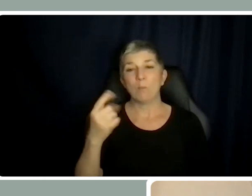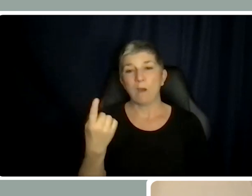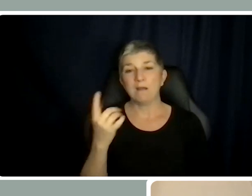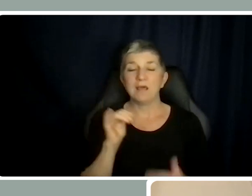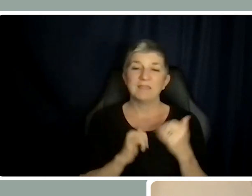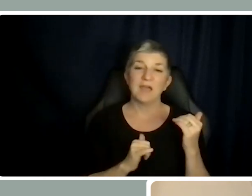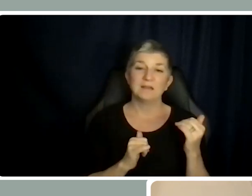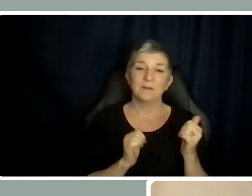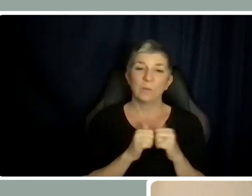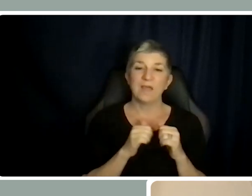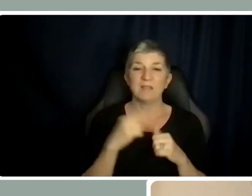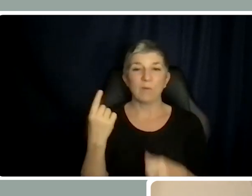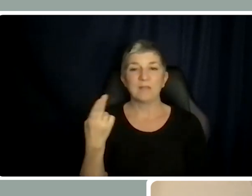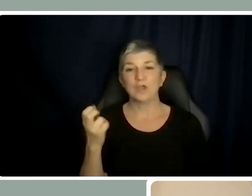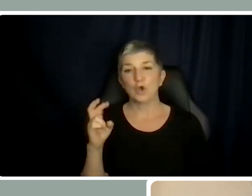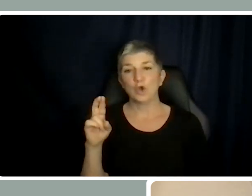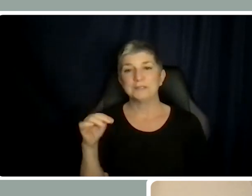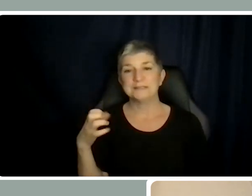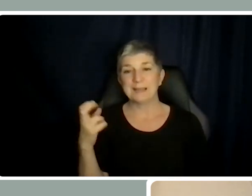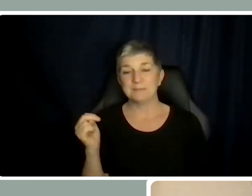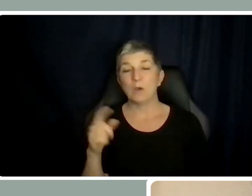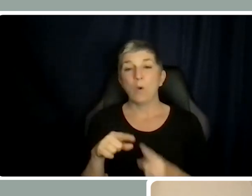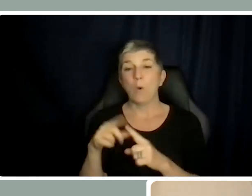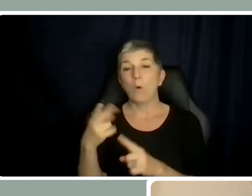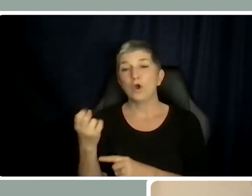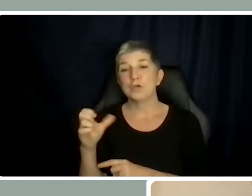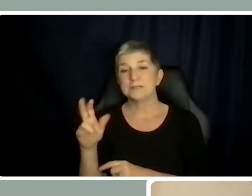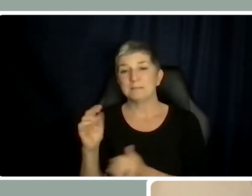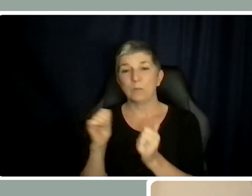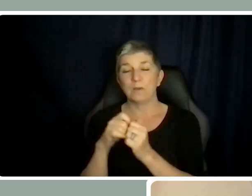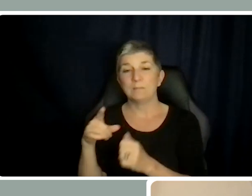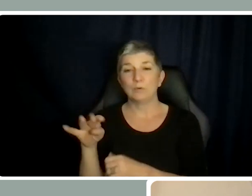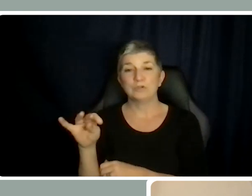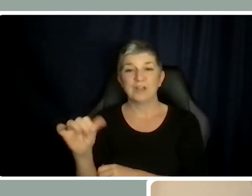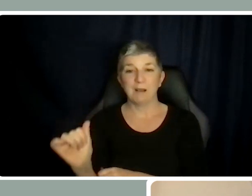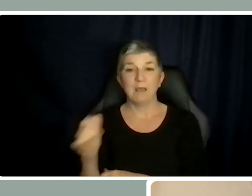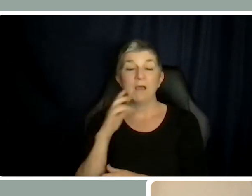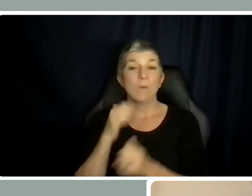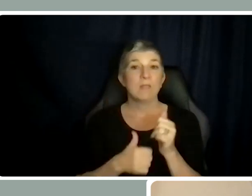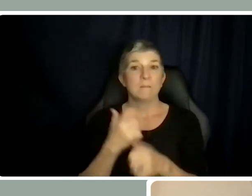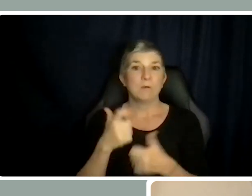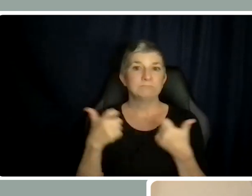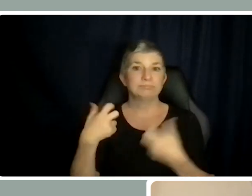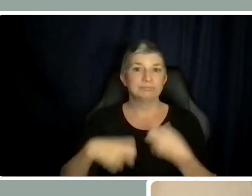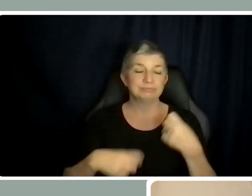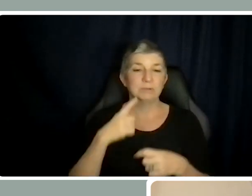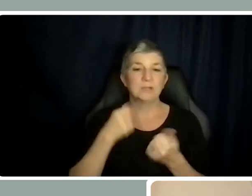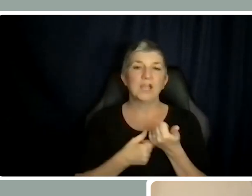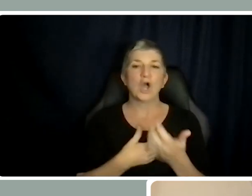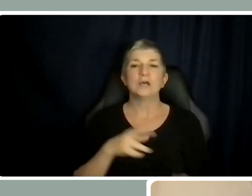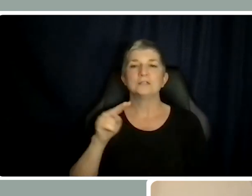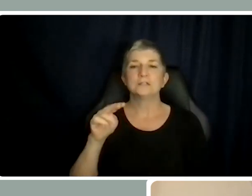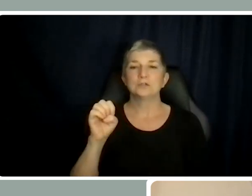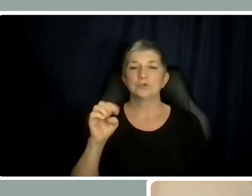than with just Herceptin or even Herceptin with Perjeta. One of the most problematic side effects is that it can cause